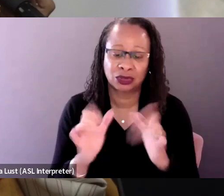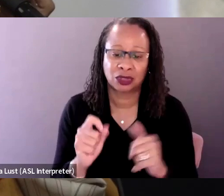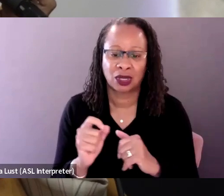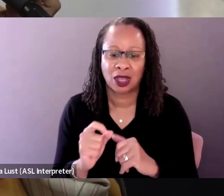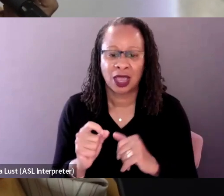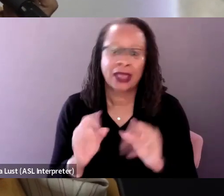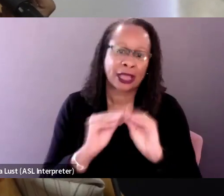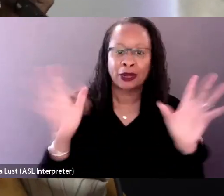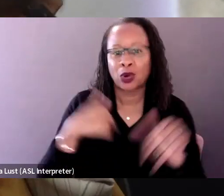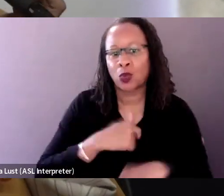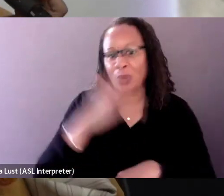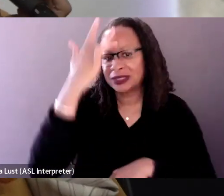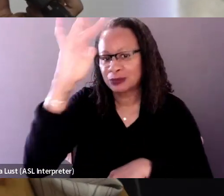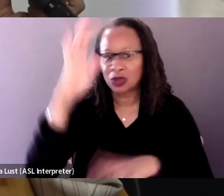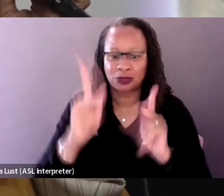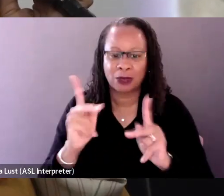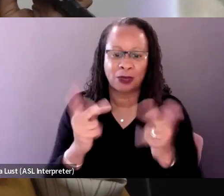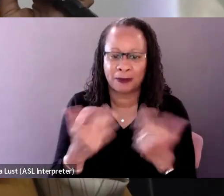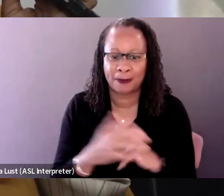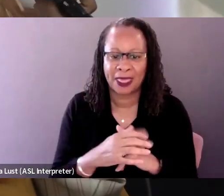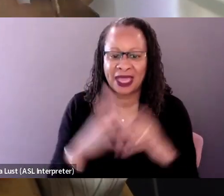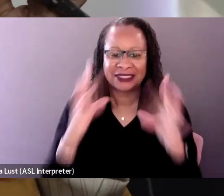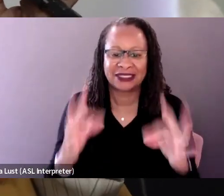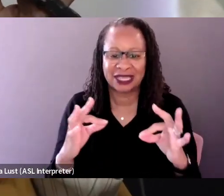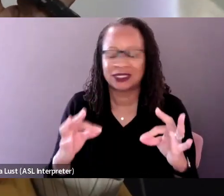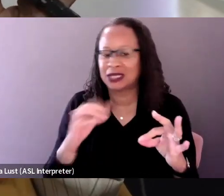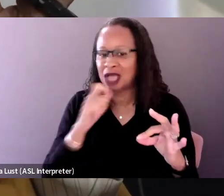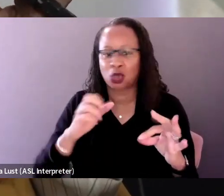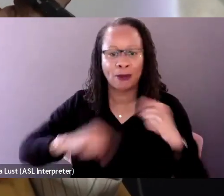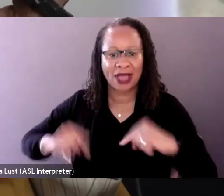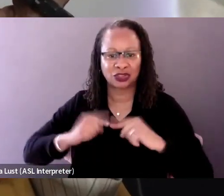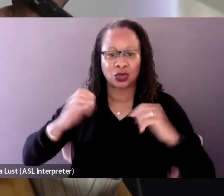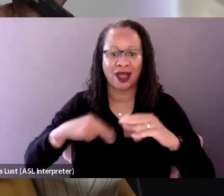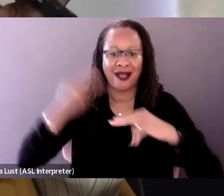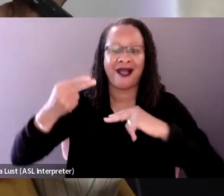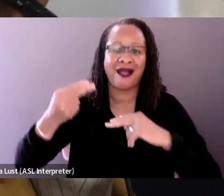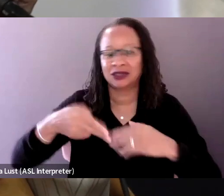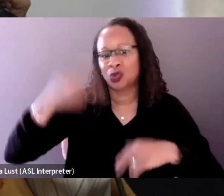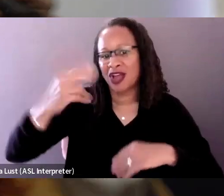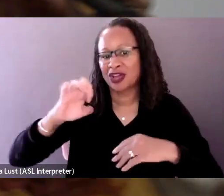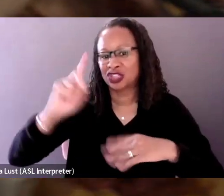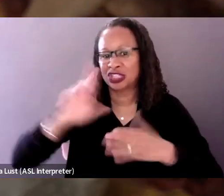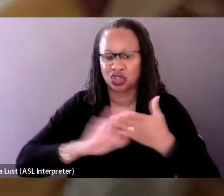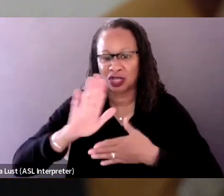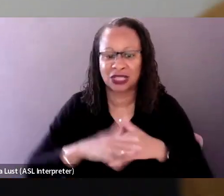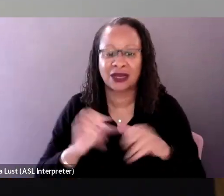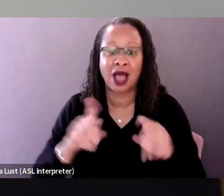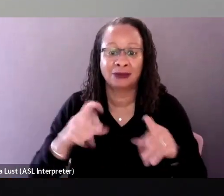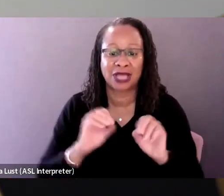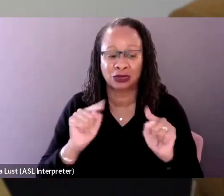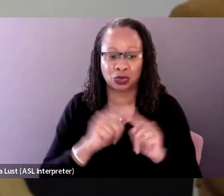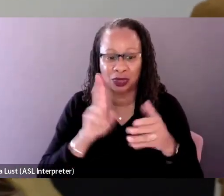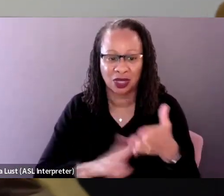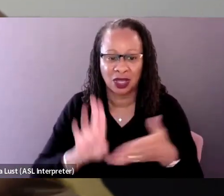entire movie, decide not to go back to higher education and opt out of going to college, right? Like, and the fact that she has an A and a B,